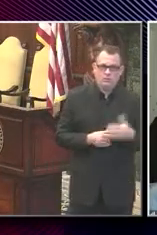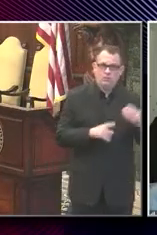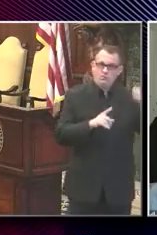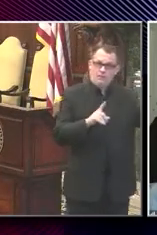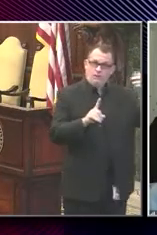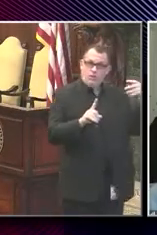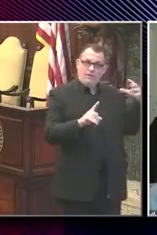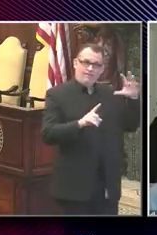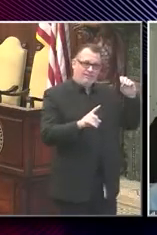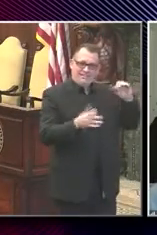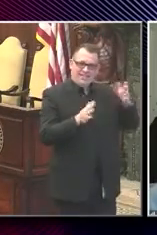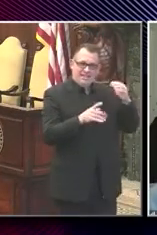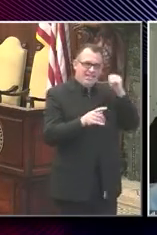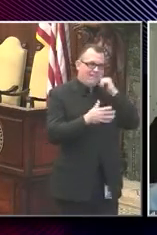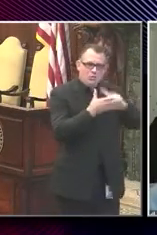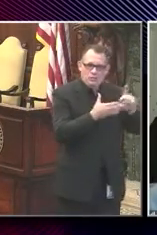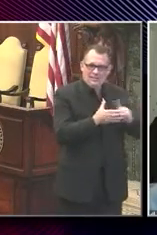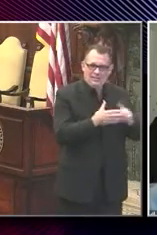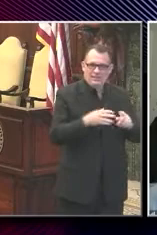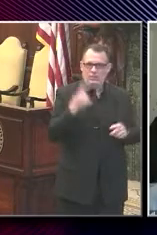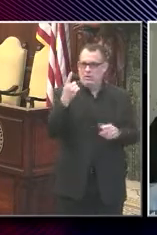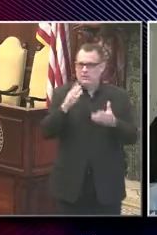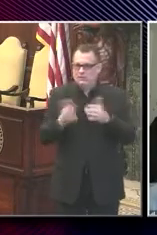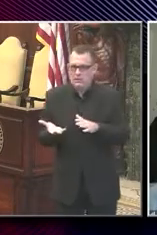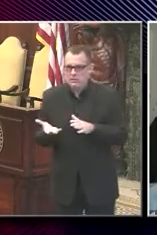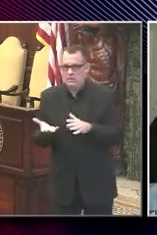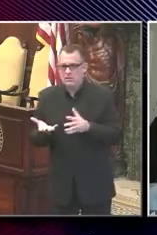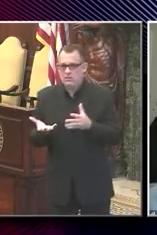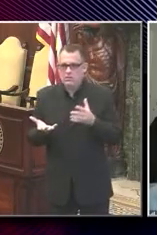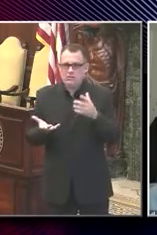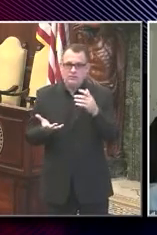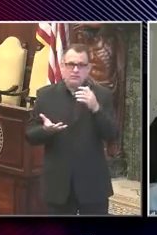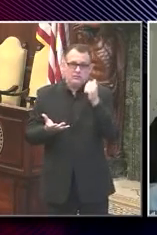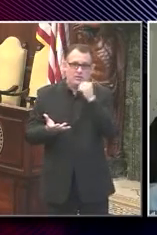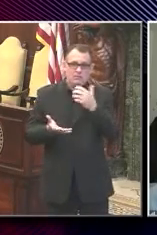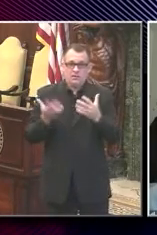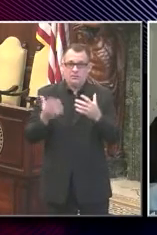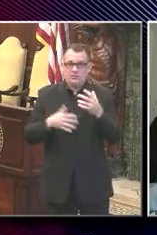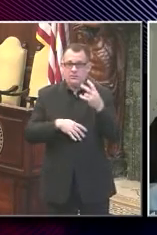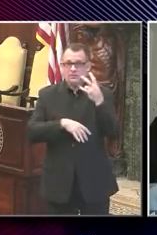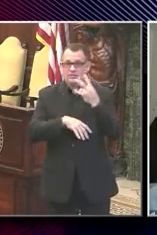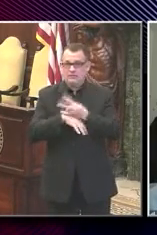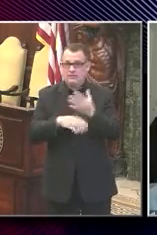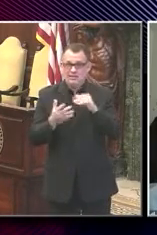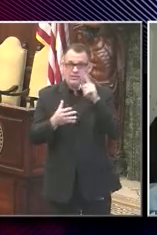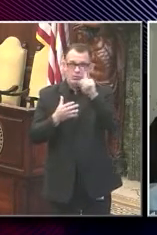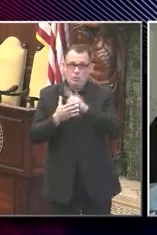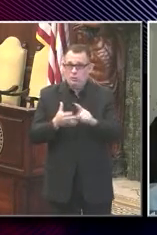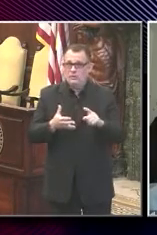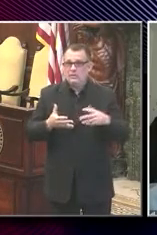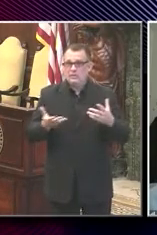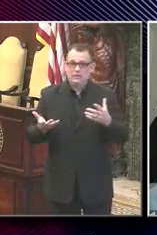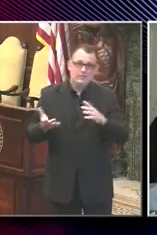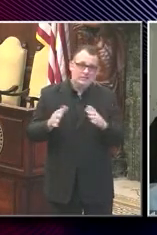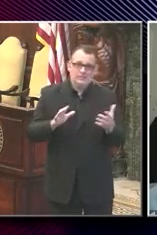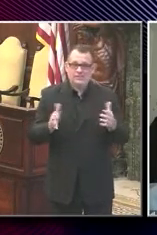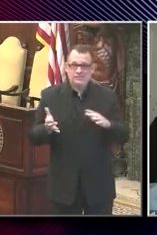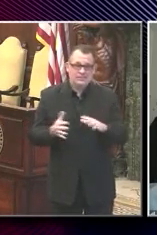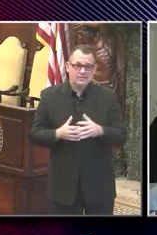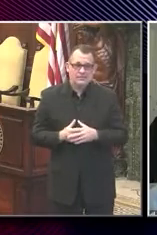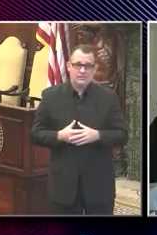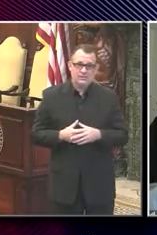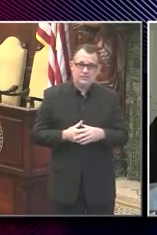this, and now we're one death a day, approximately 7 deaths a week. I don't think I could have predicted at that